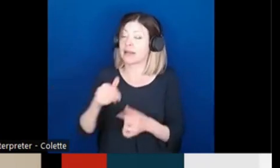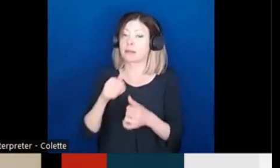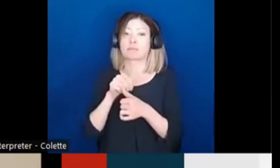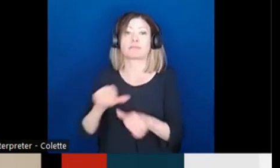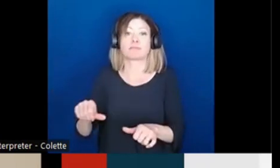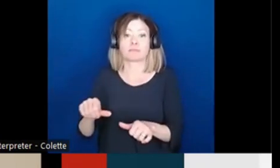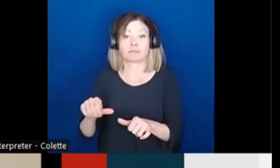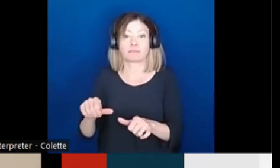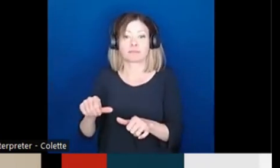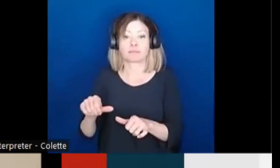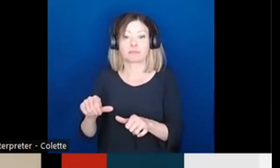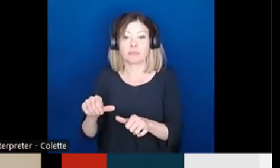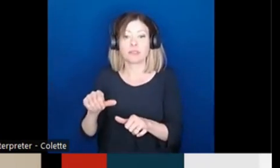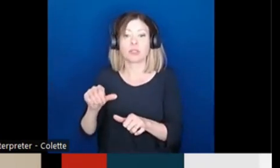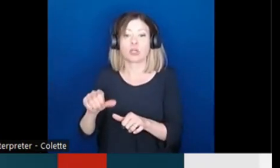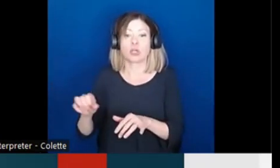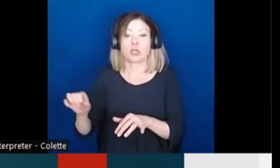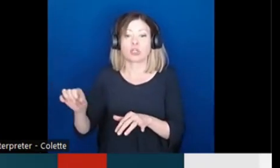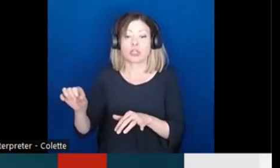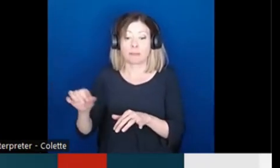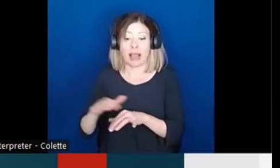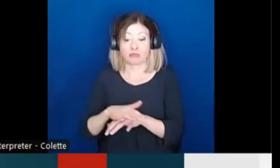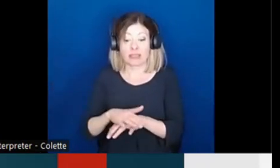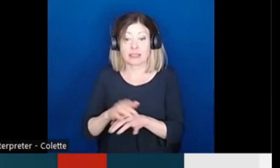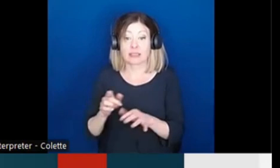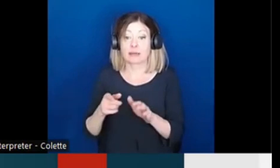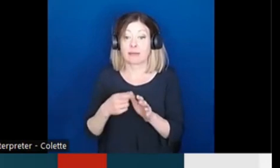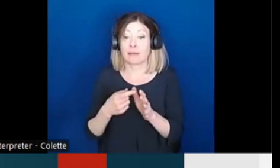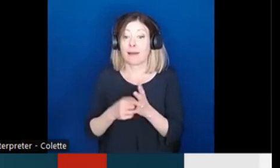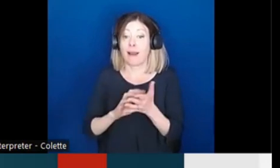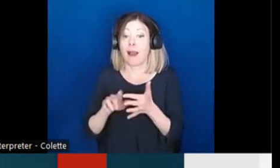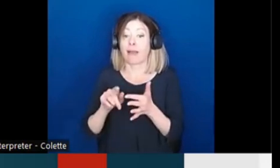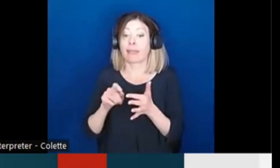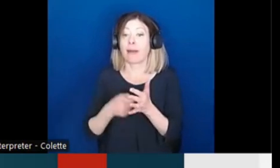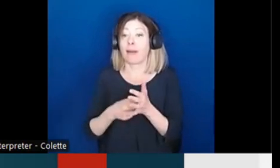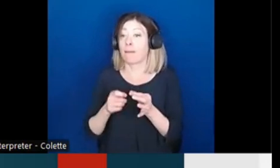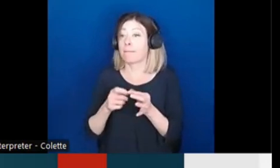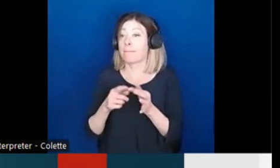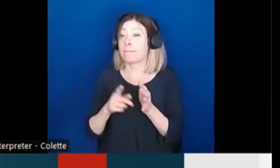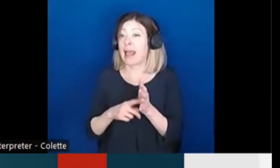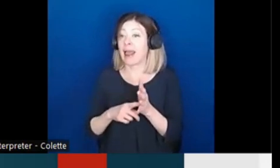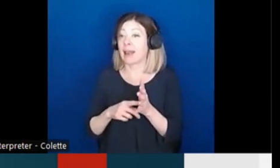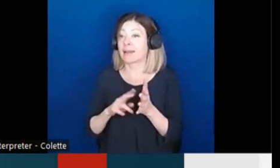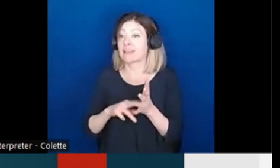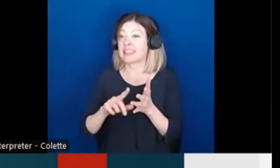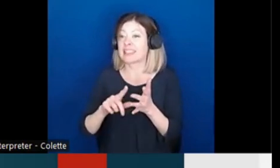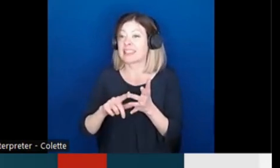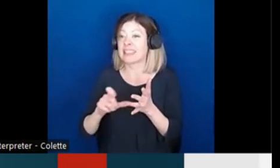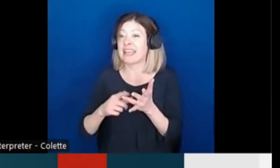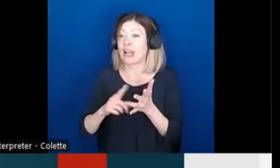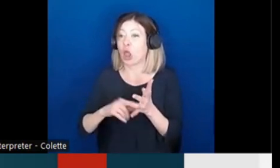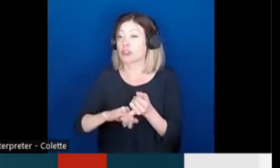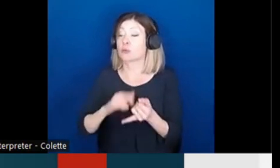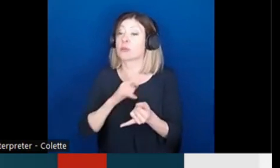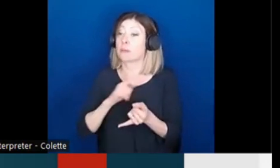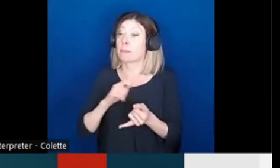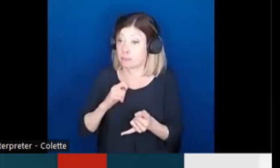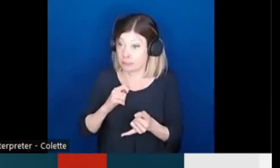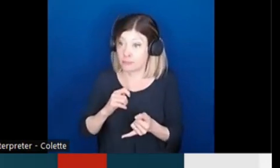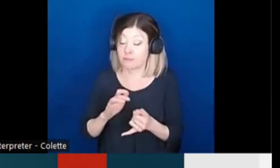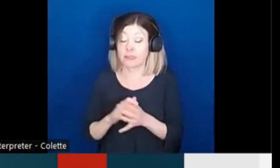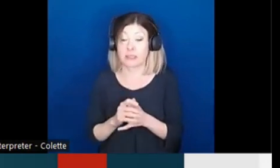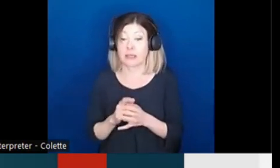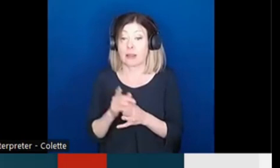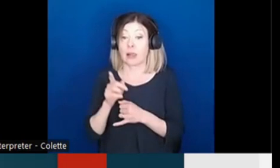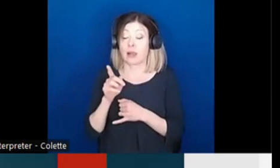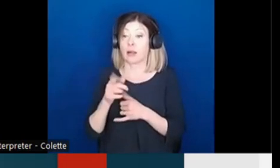curate, Arthur Bell Nichols. Here he is, probably where they got the Bell name from. Upstanding Victorian chap. Maybe not a